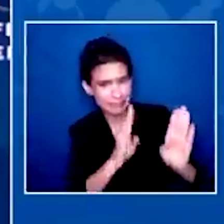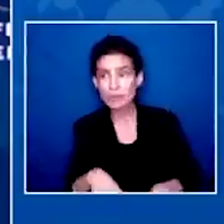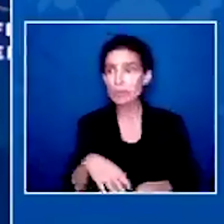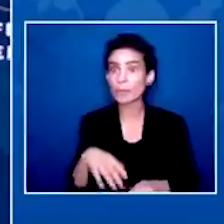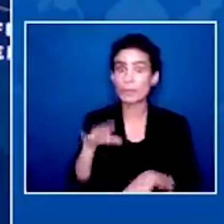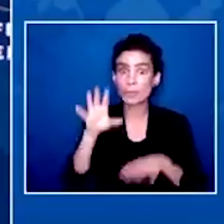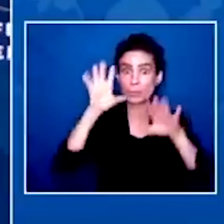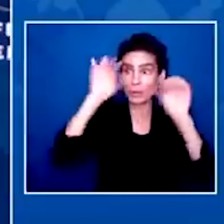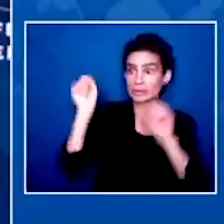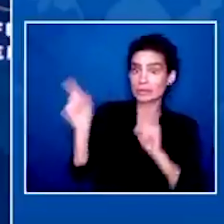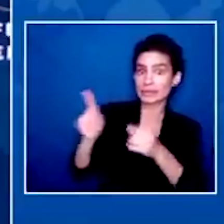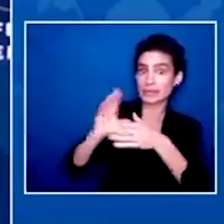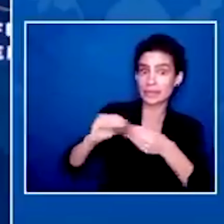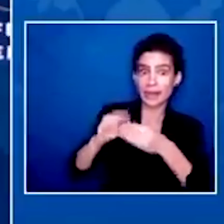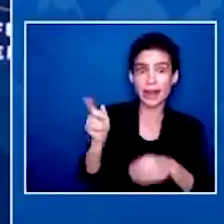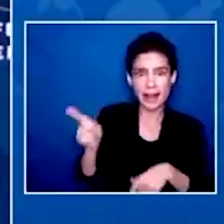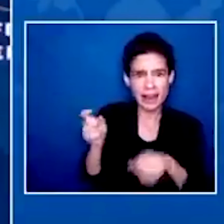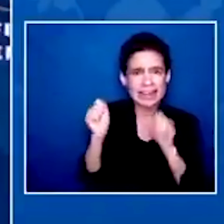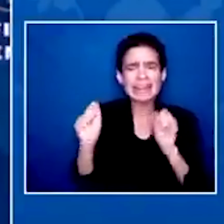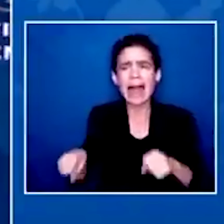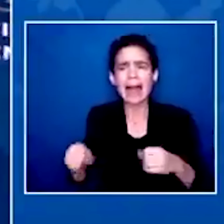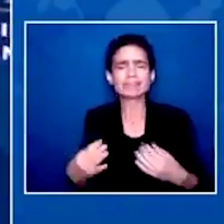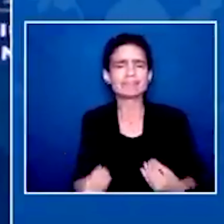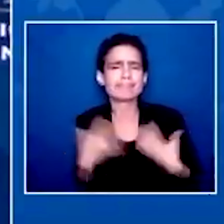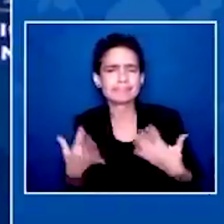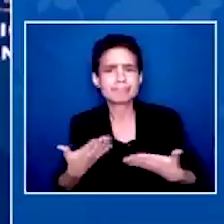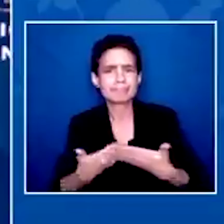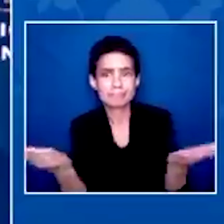the words of a president can inspire.